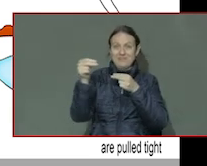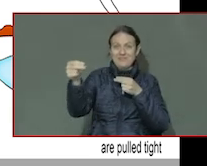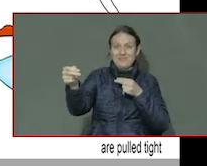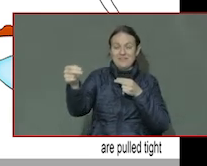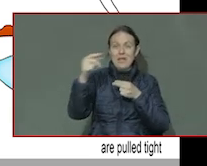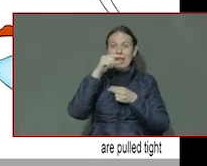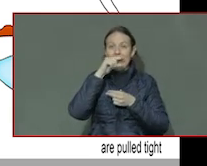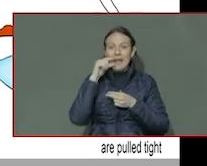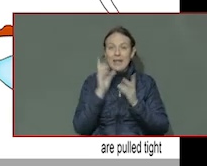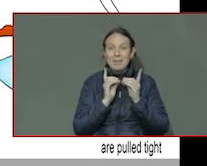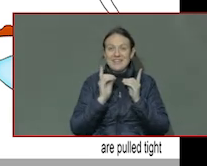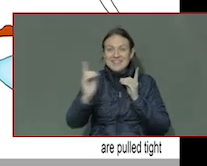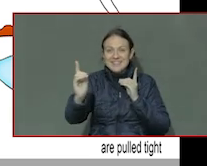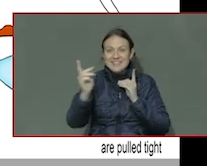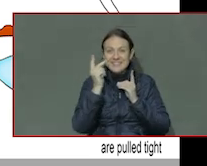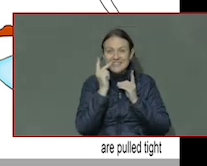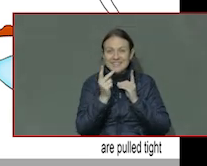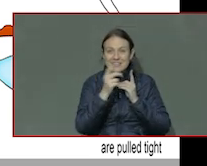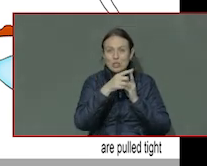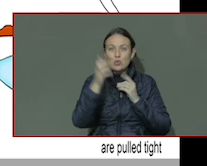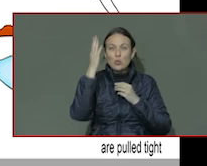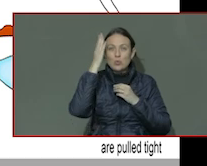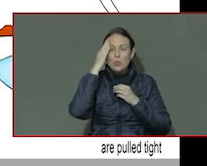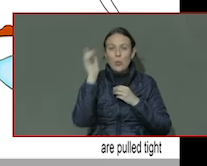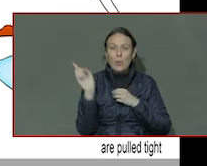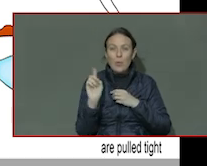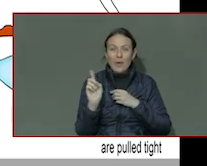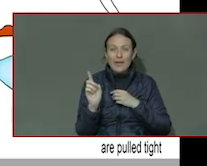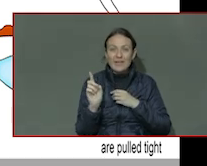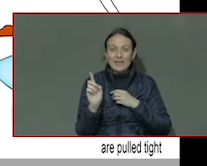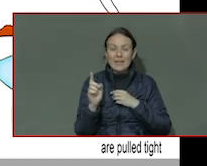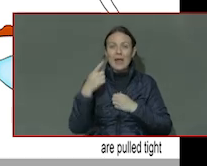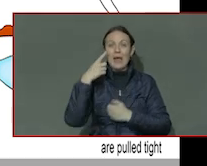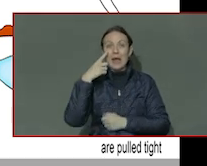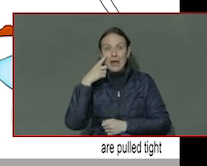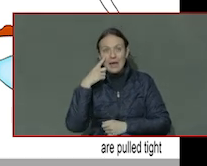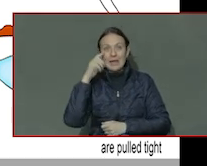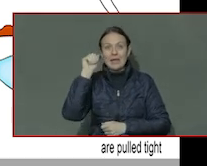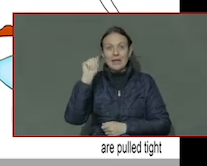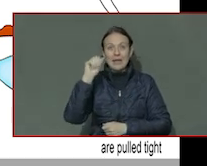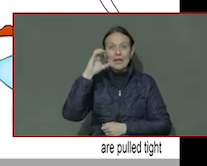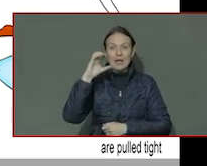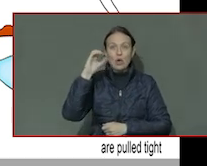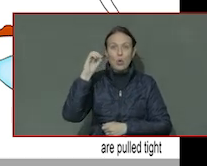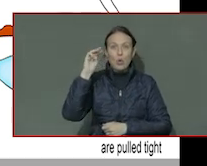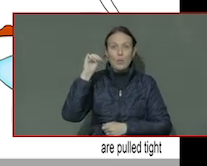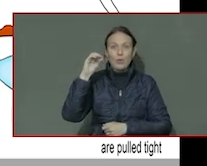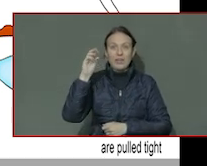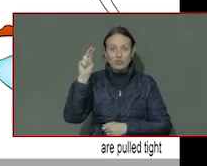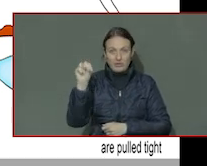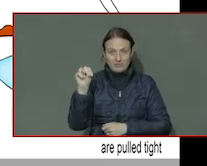word distance, you make sure that you write there eye accommodation. And then again, we